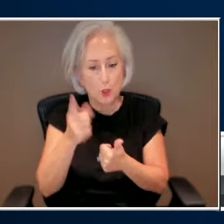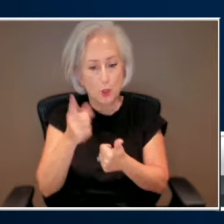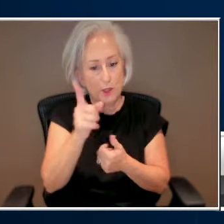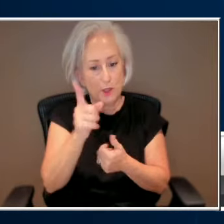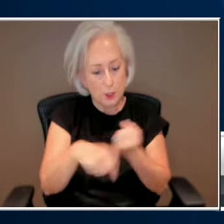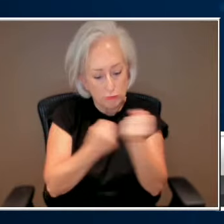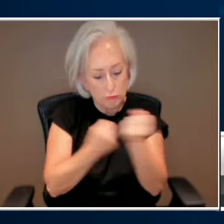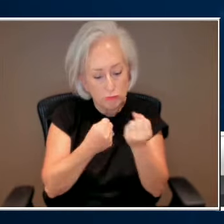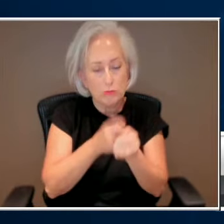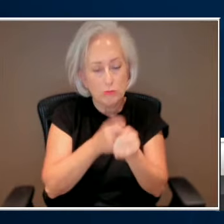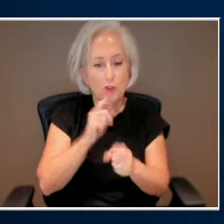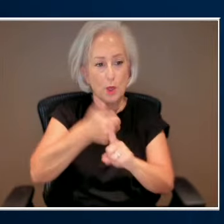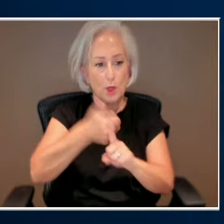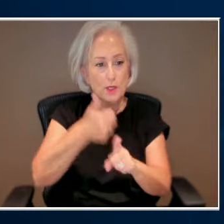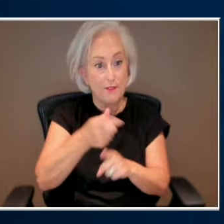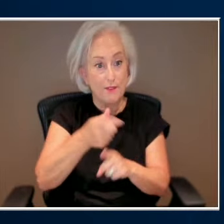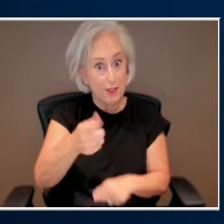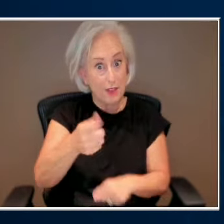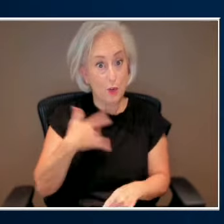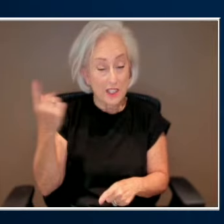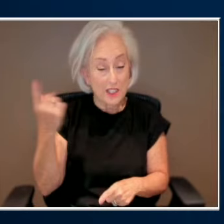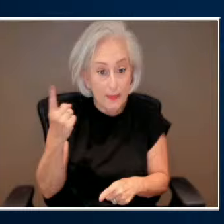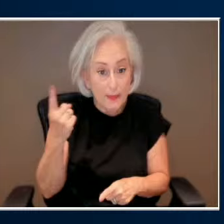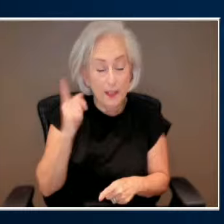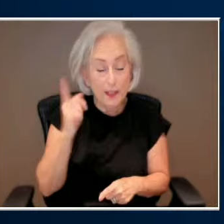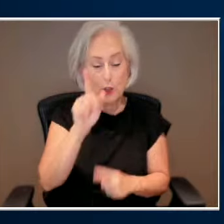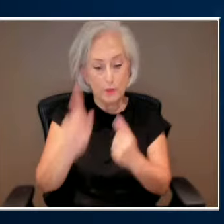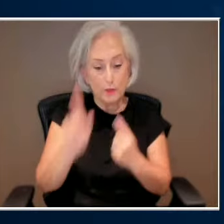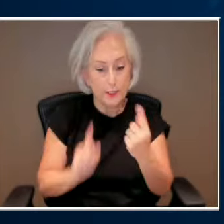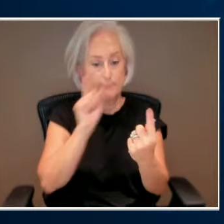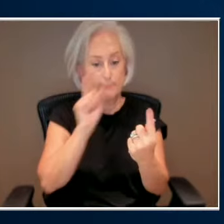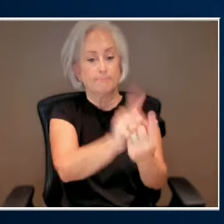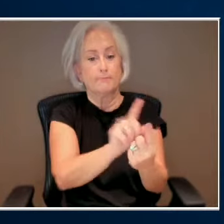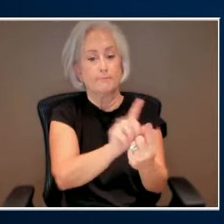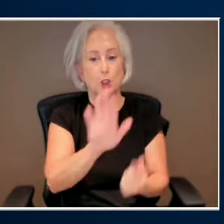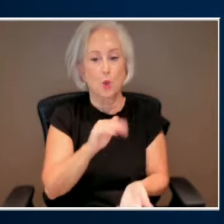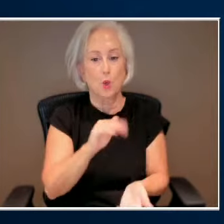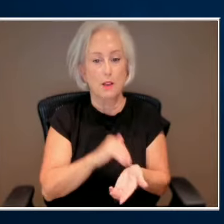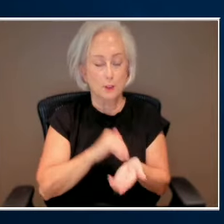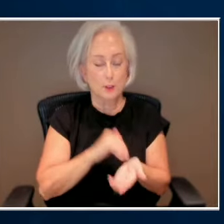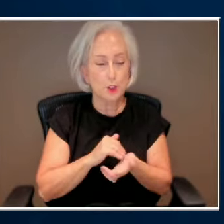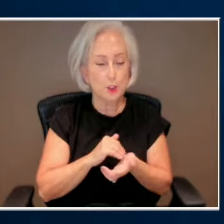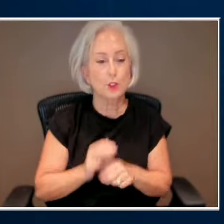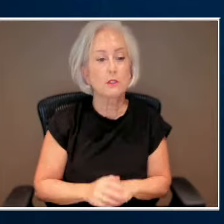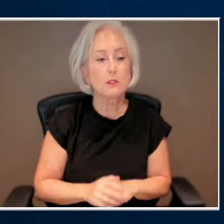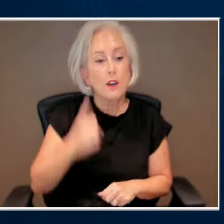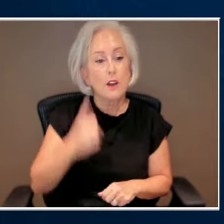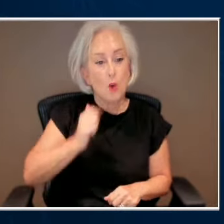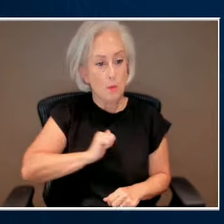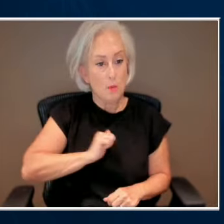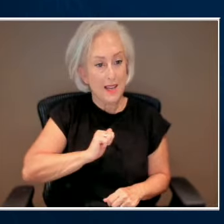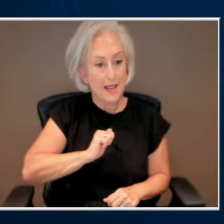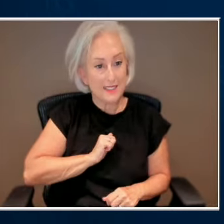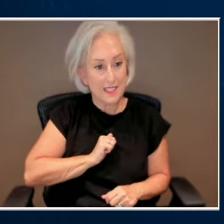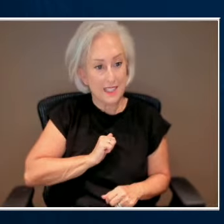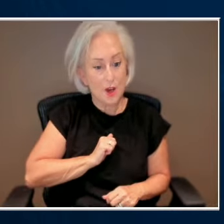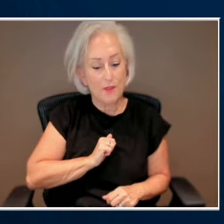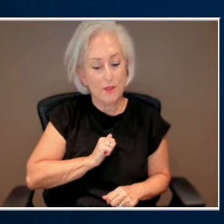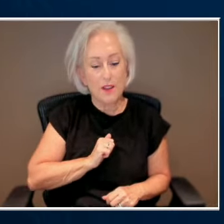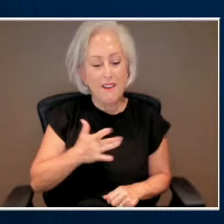a lump, you've got to get to the doctor. And in my case, where it felt like I got pushed off, or being like, oh, it's nothing